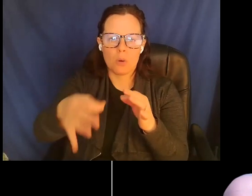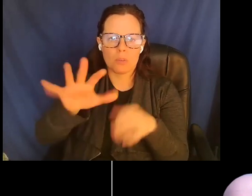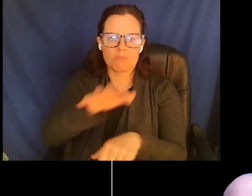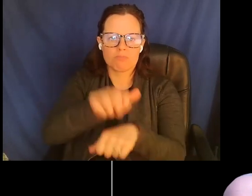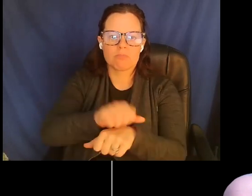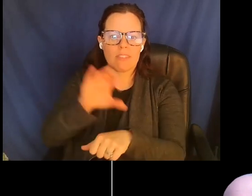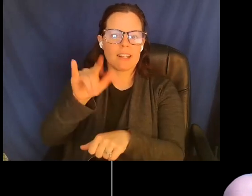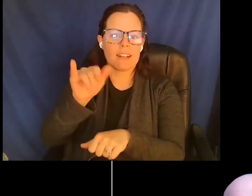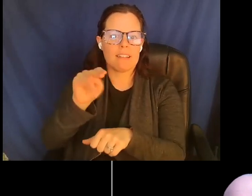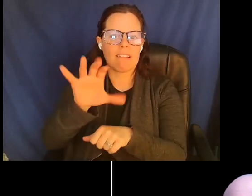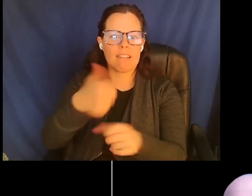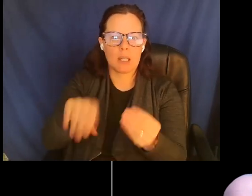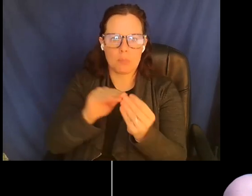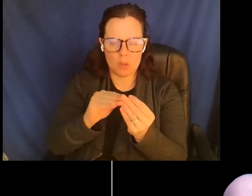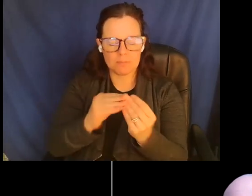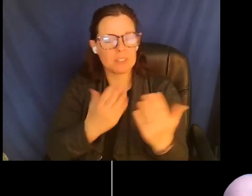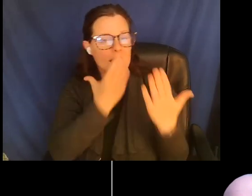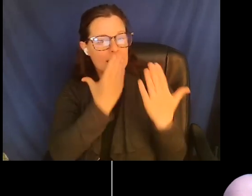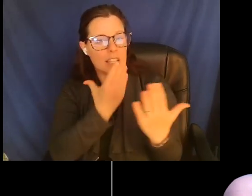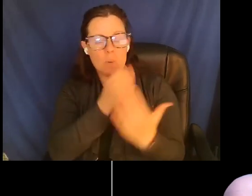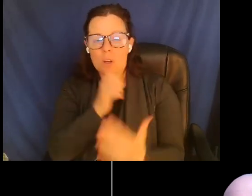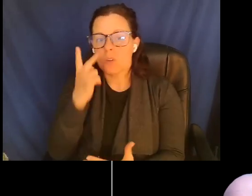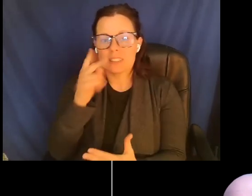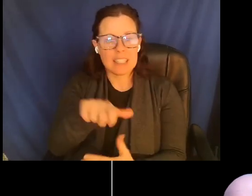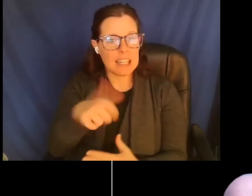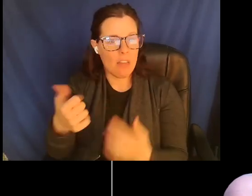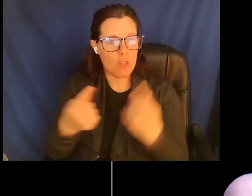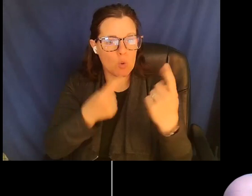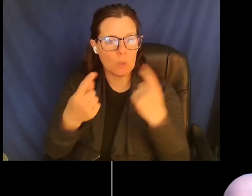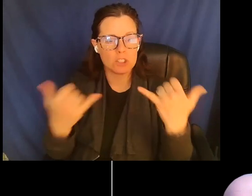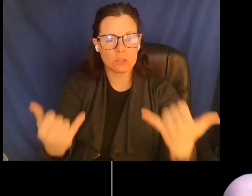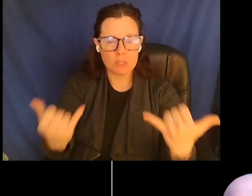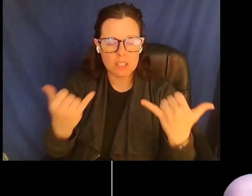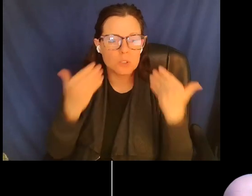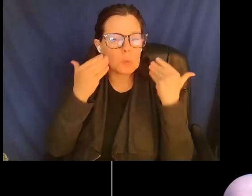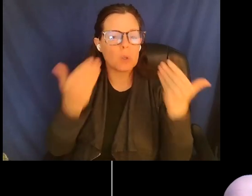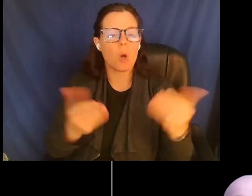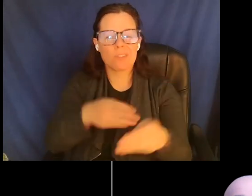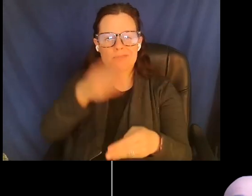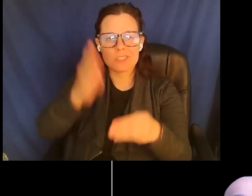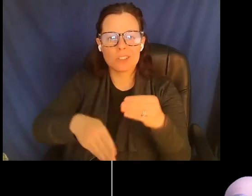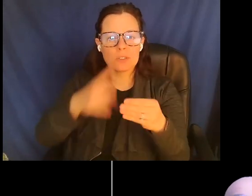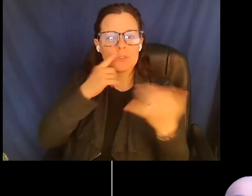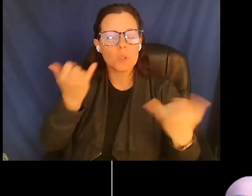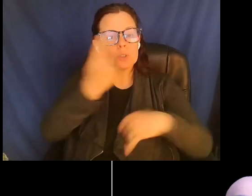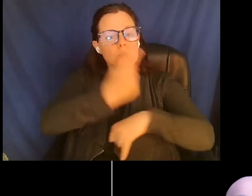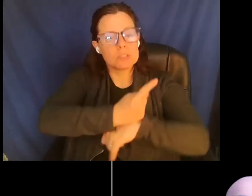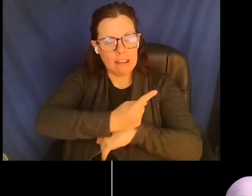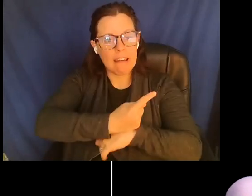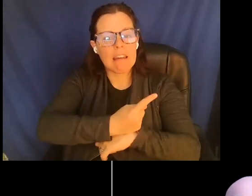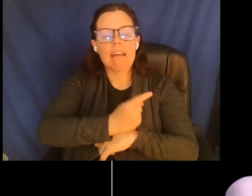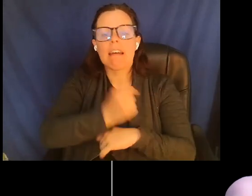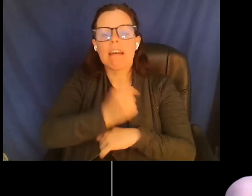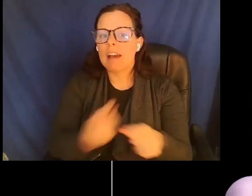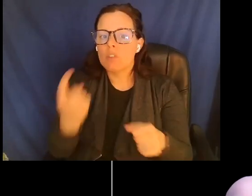Thank you. I don't see any additional questions at this time, so we'll go ahead and conclude for today. Please, everyone,